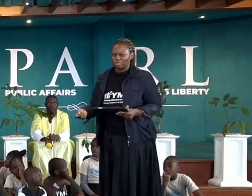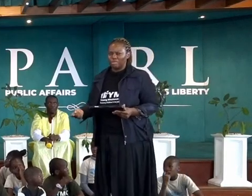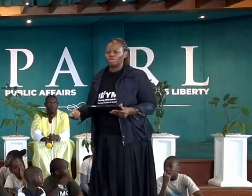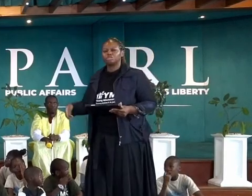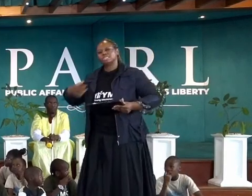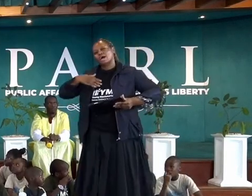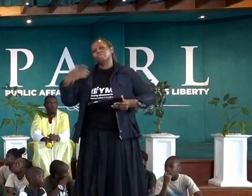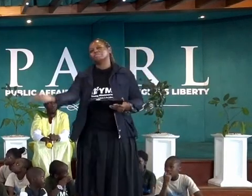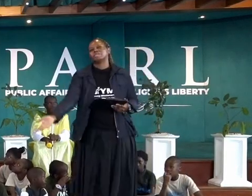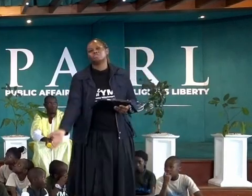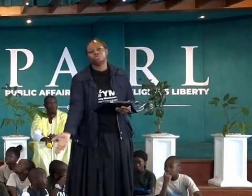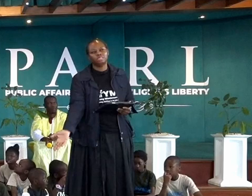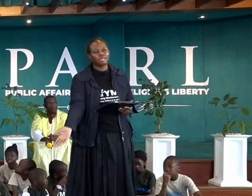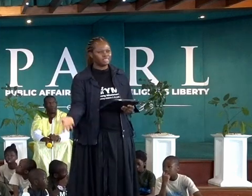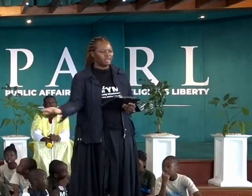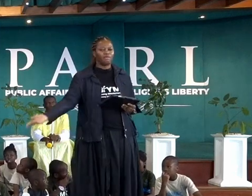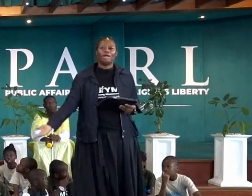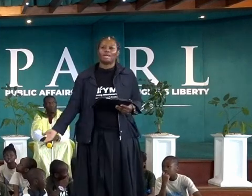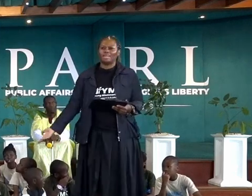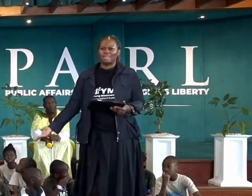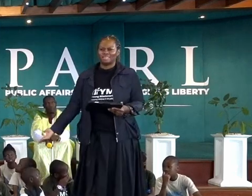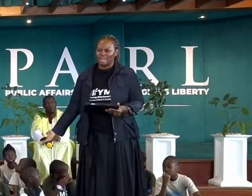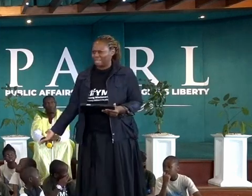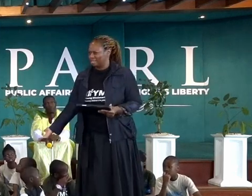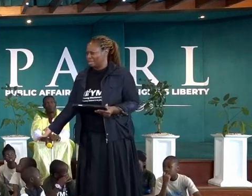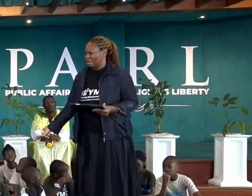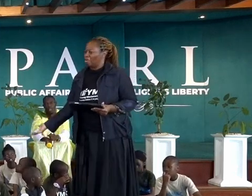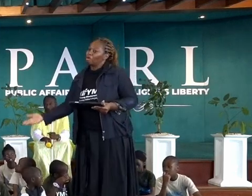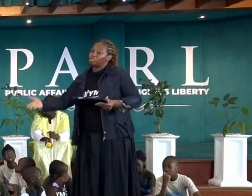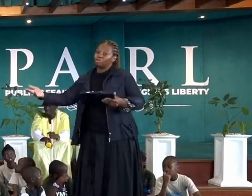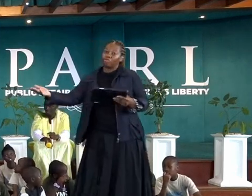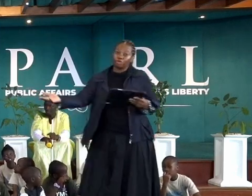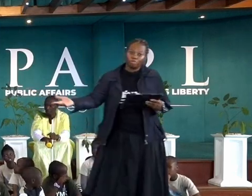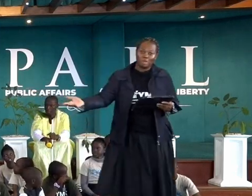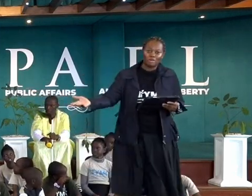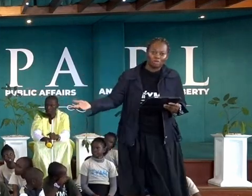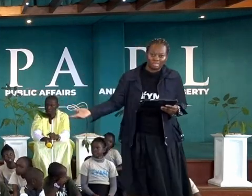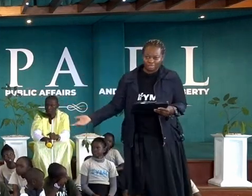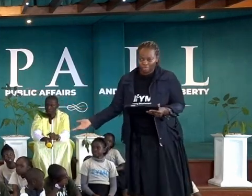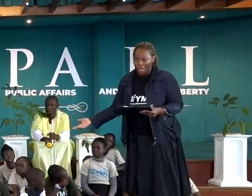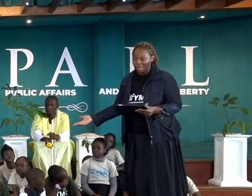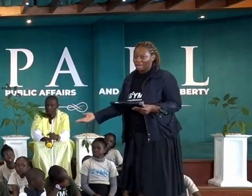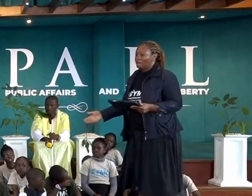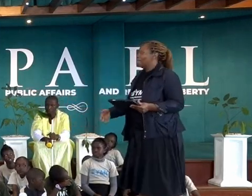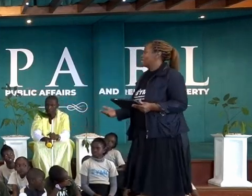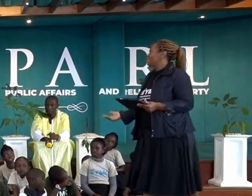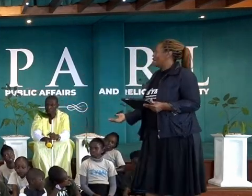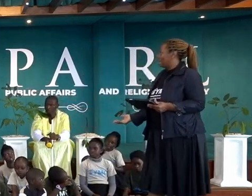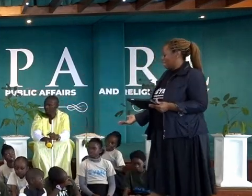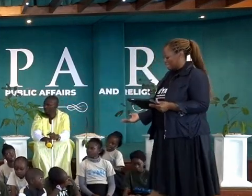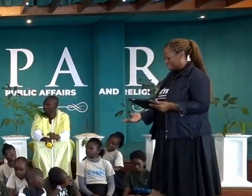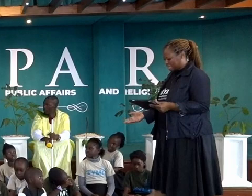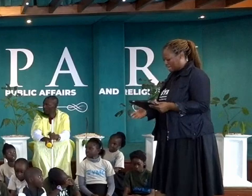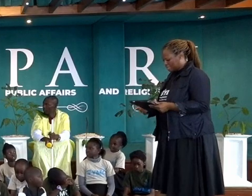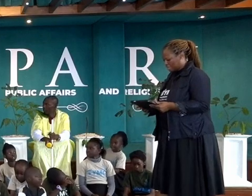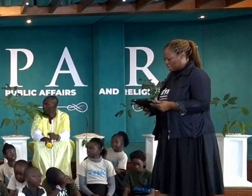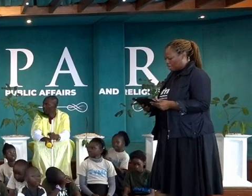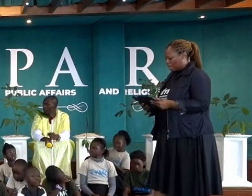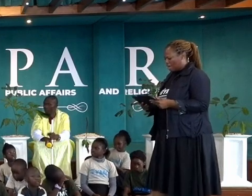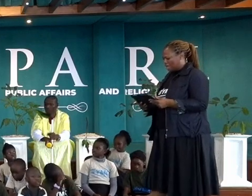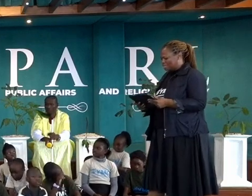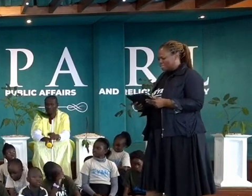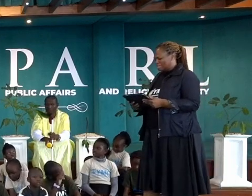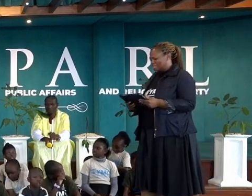important question. Because you see now I'm speaking to you in English. Everyone can understand, or most of you, maybe not everyone. Many here can